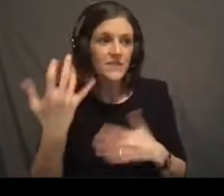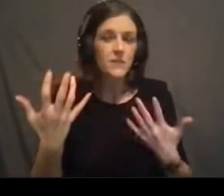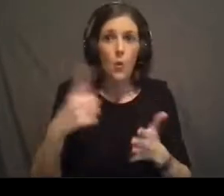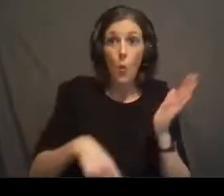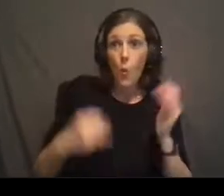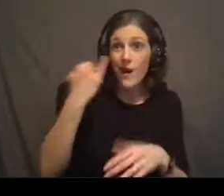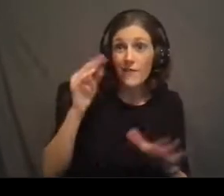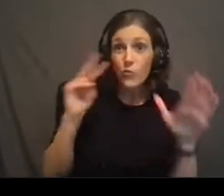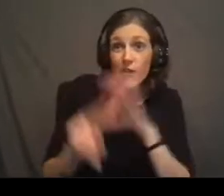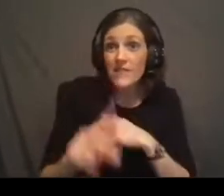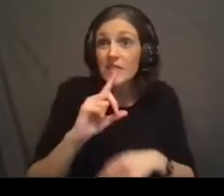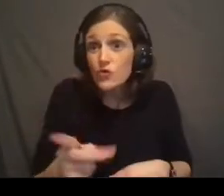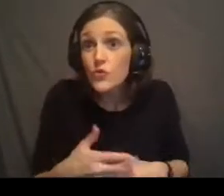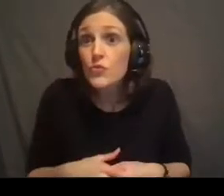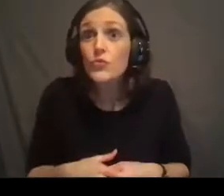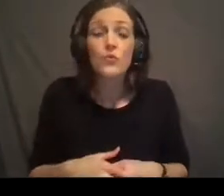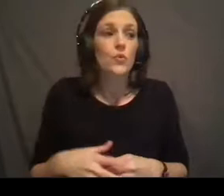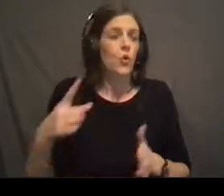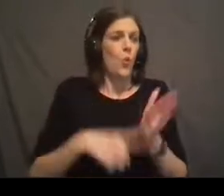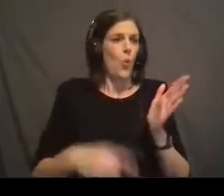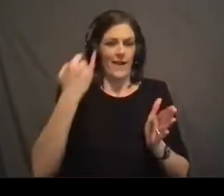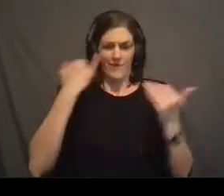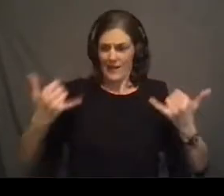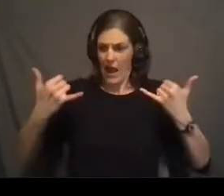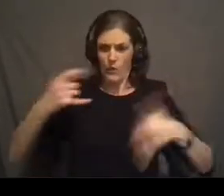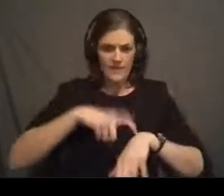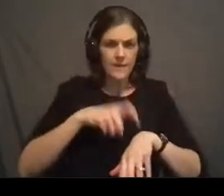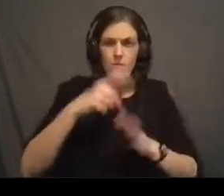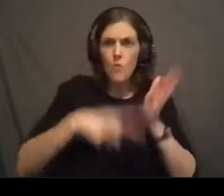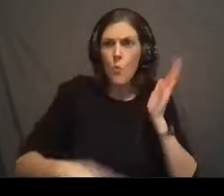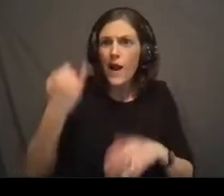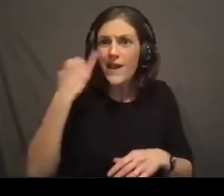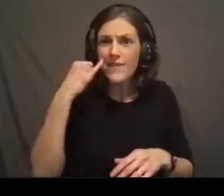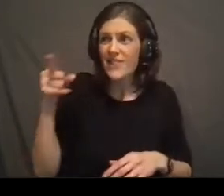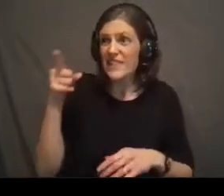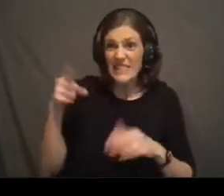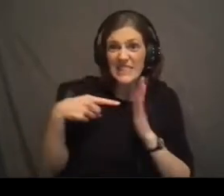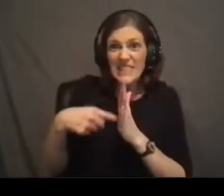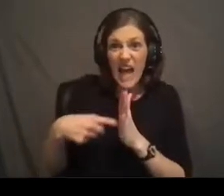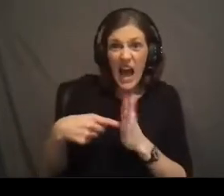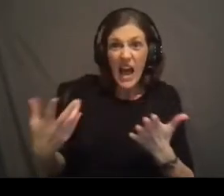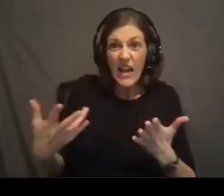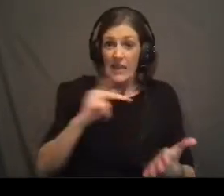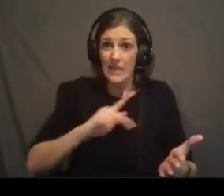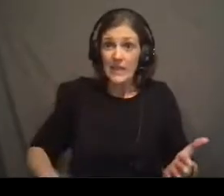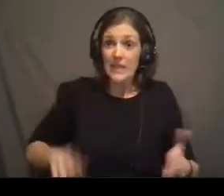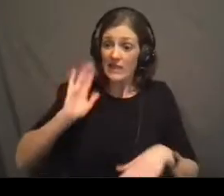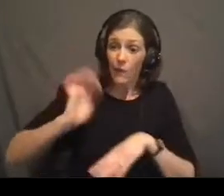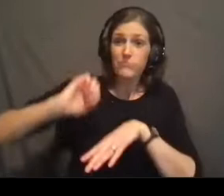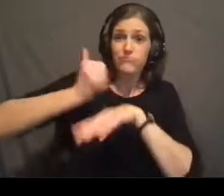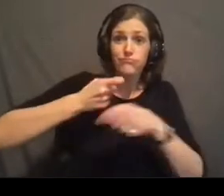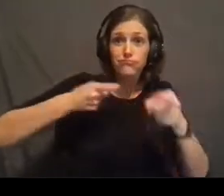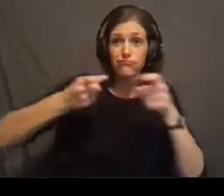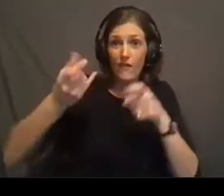if the prophecies are true? What if now is the time? What if this is the sign that the king that will build and reign over this